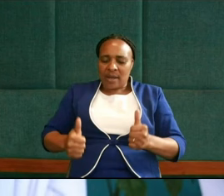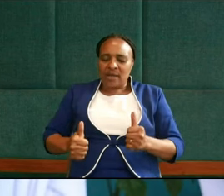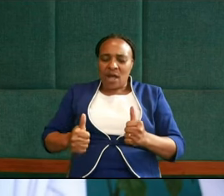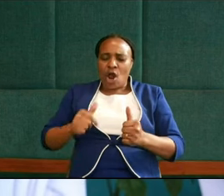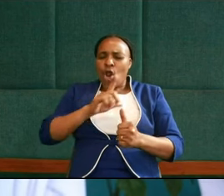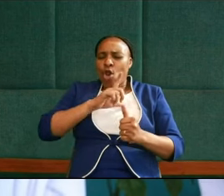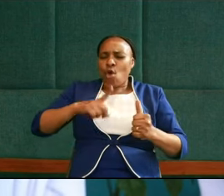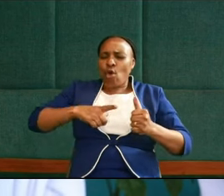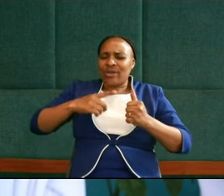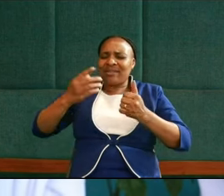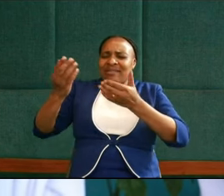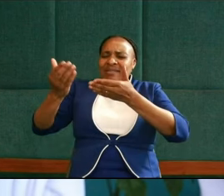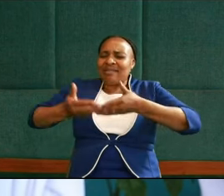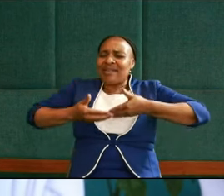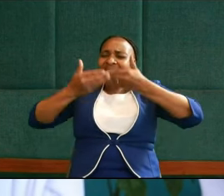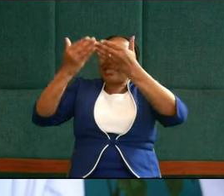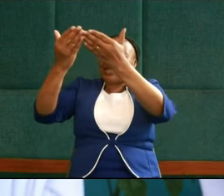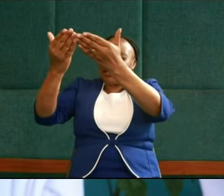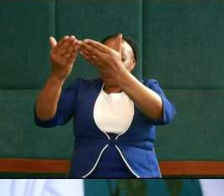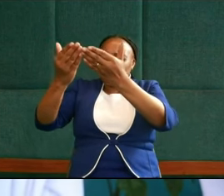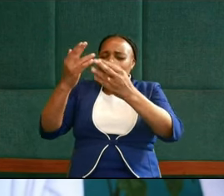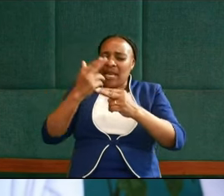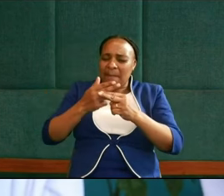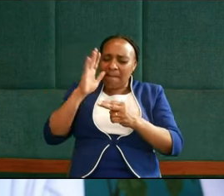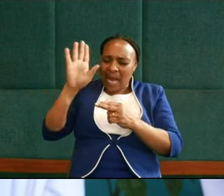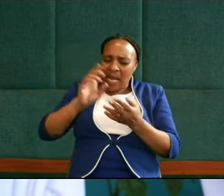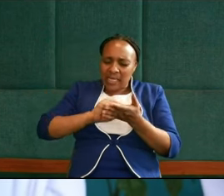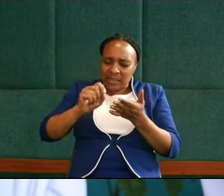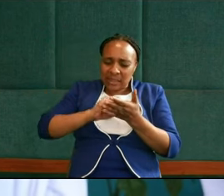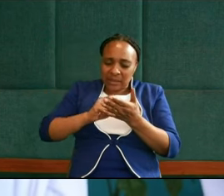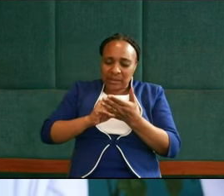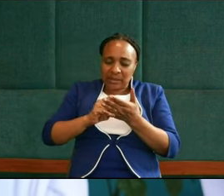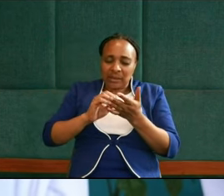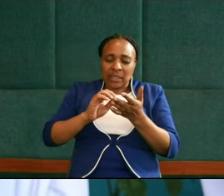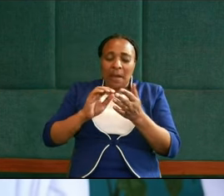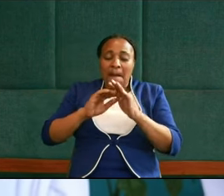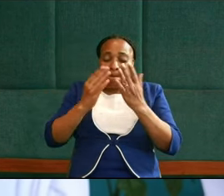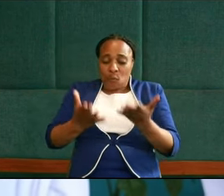them and may their names be written in the book of life.